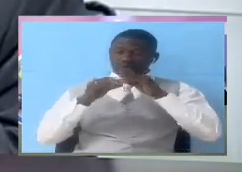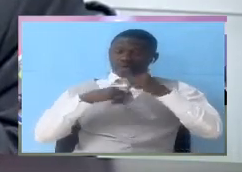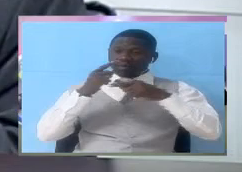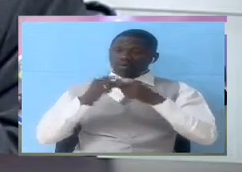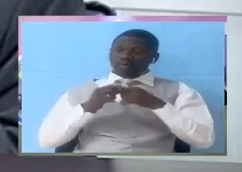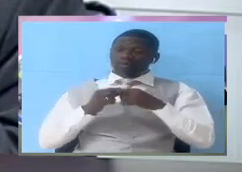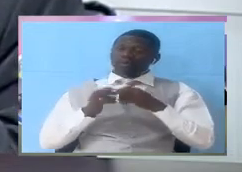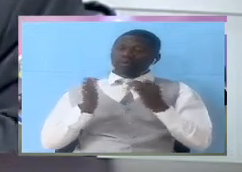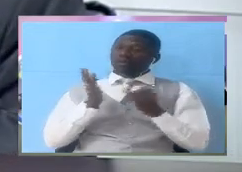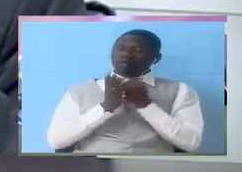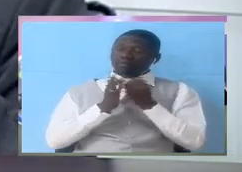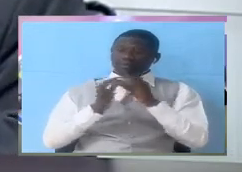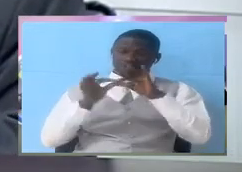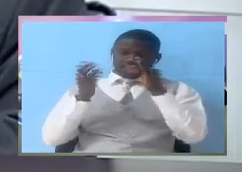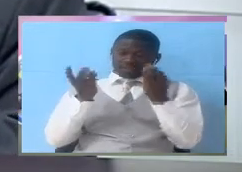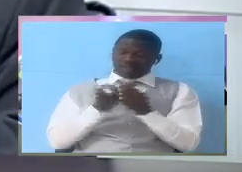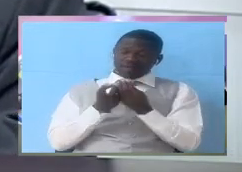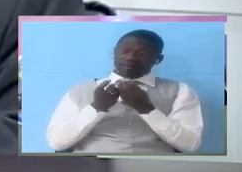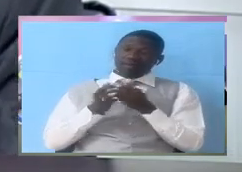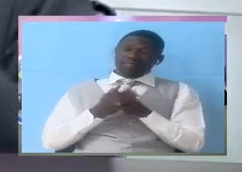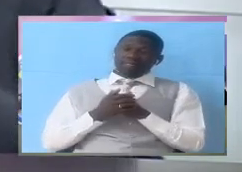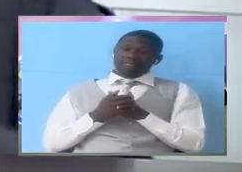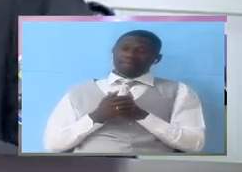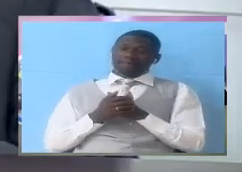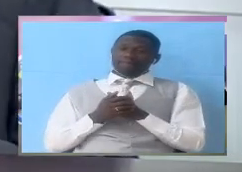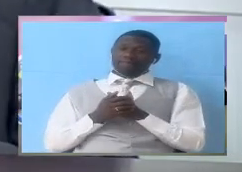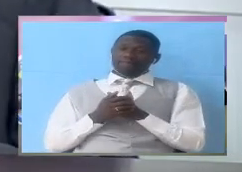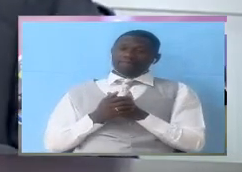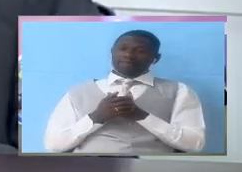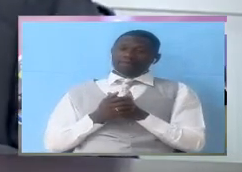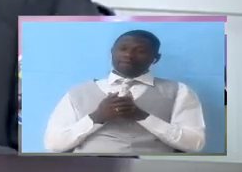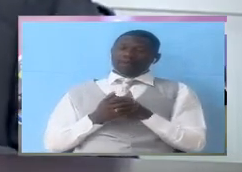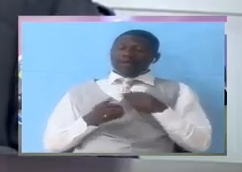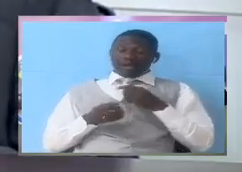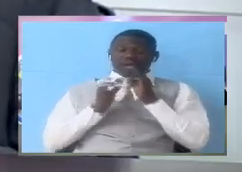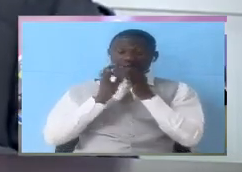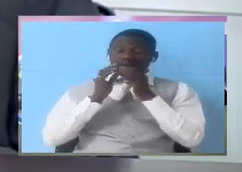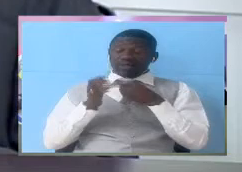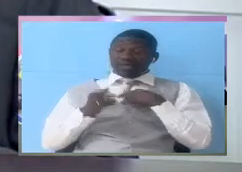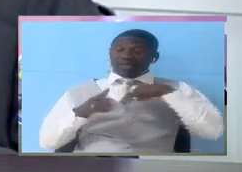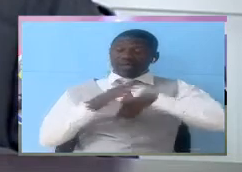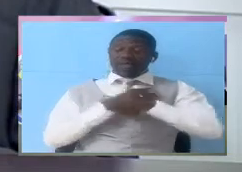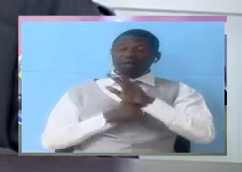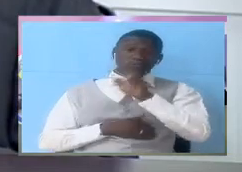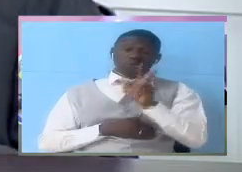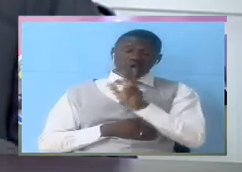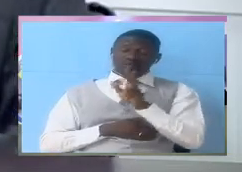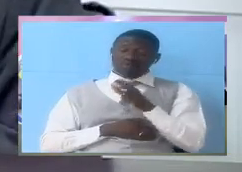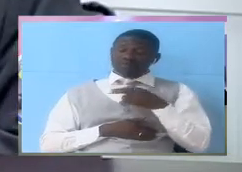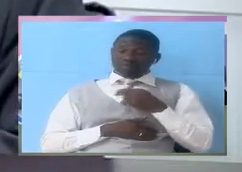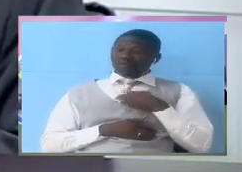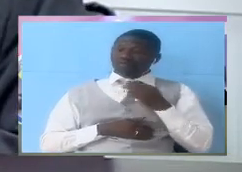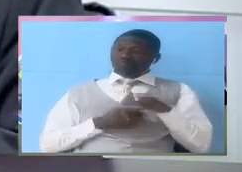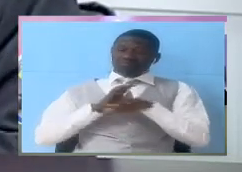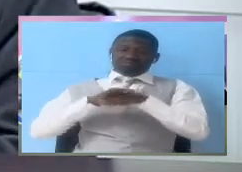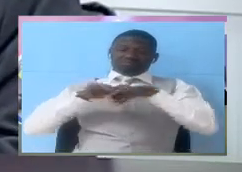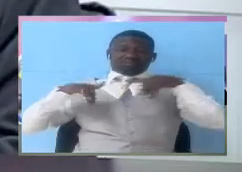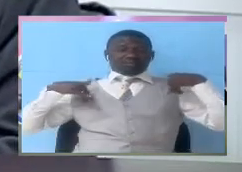that I withdrew or in Wolof ma bedeku. Dama la ko waxon ci Wolof ne dama bedeku. If that